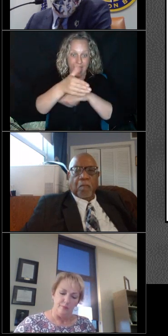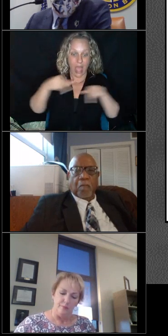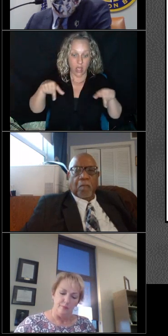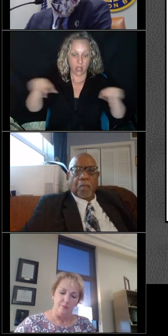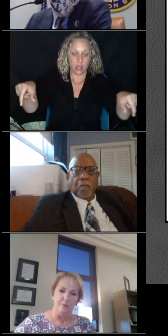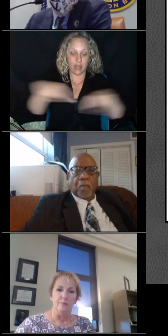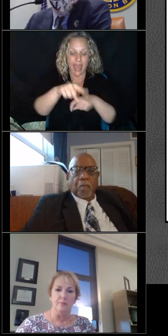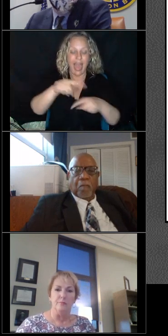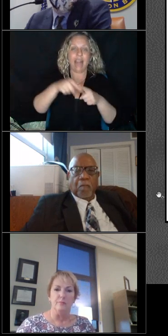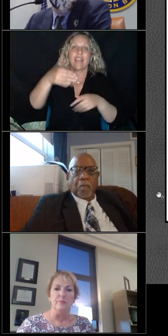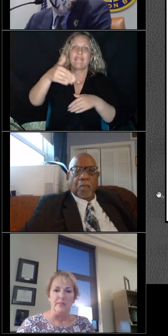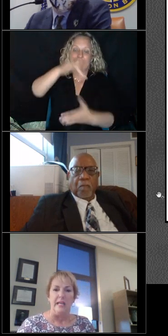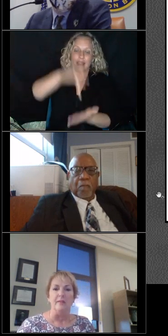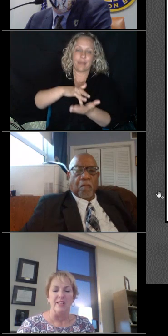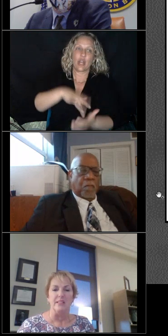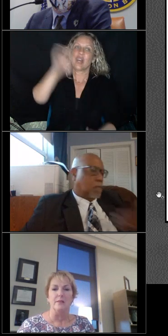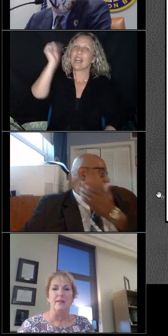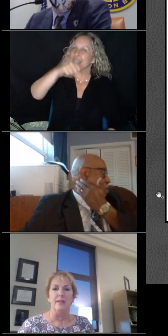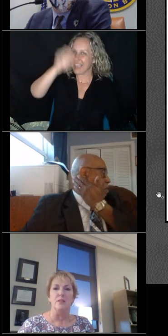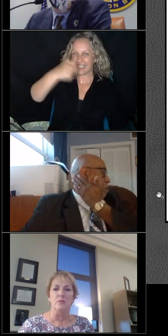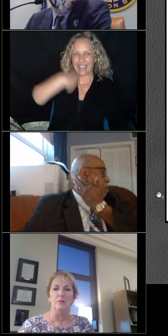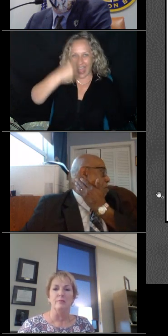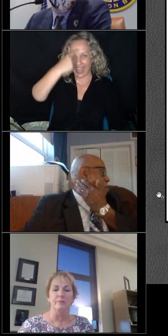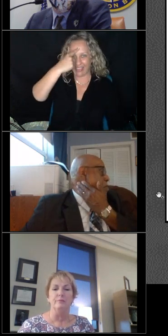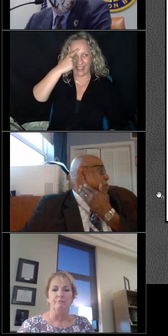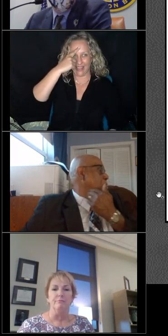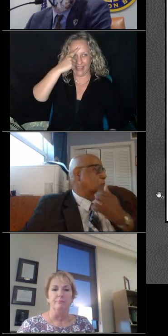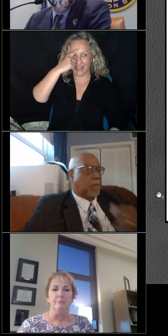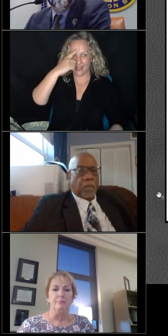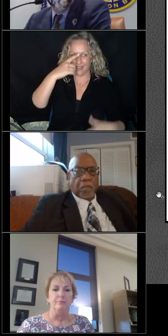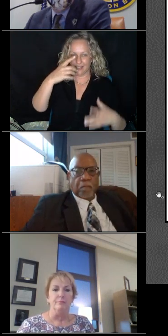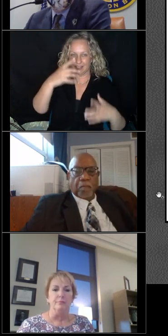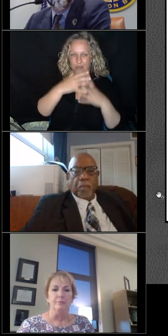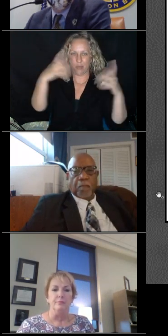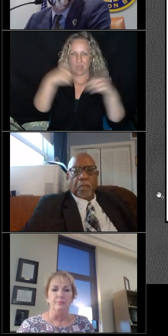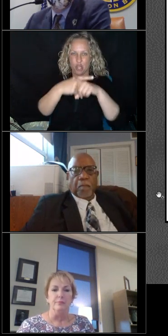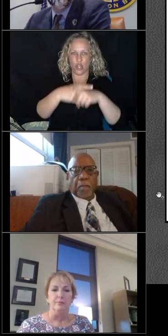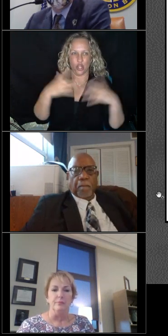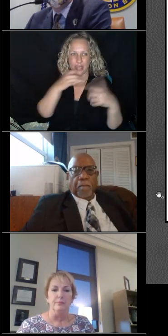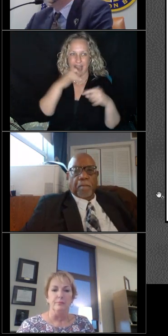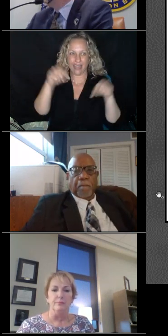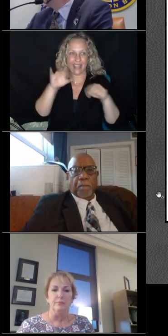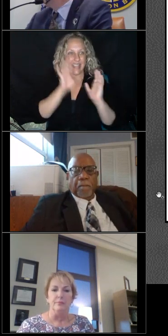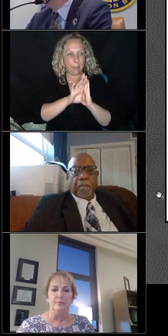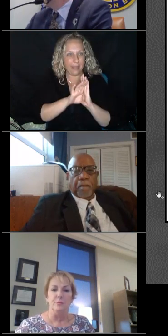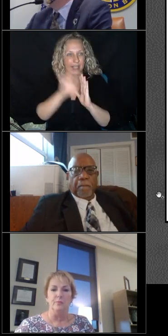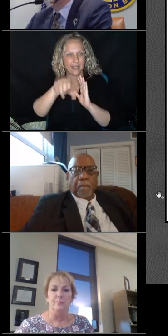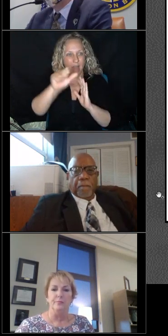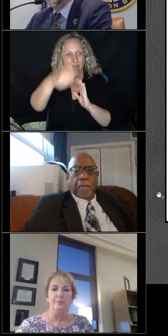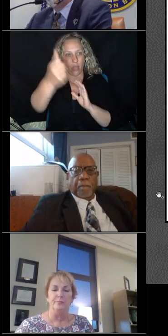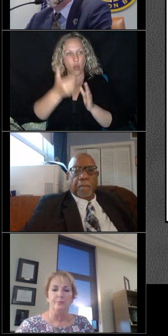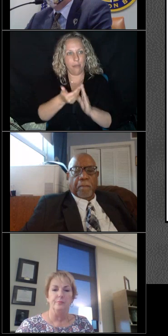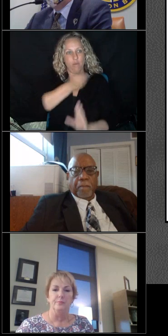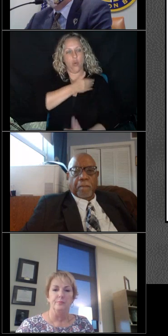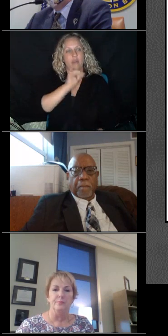Yes, it's too much. I feel like, for me, I feel like it clashes. Not this image, the one before